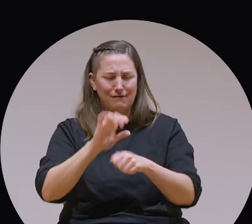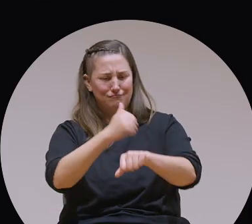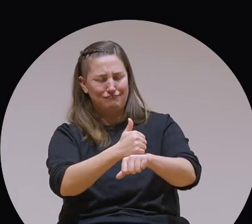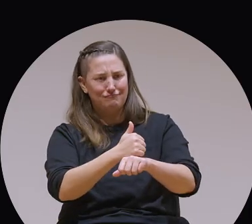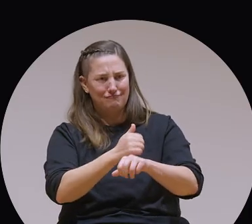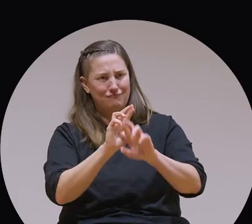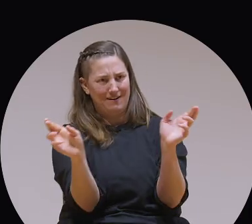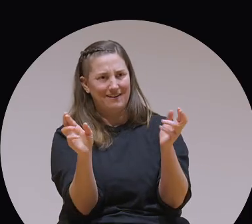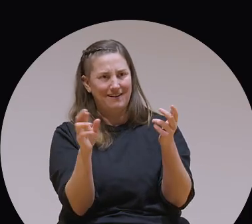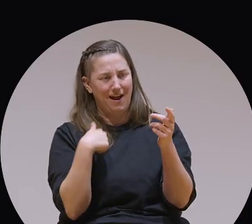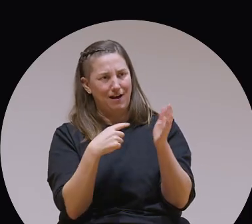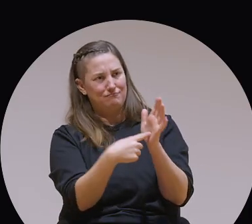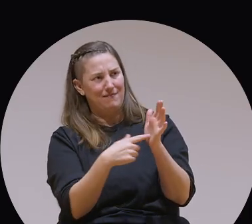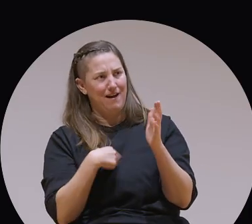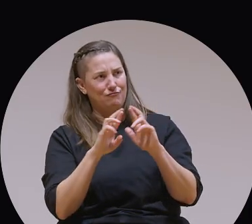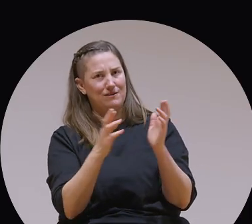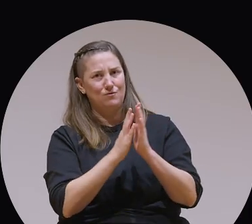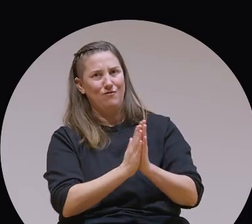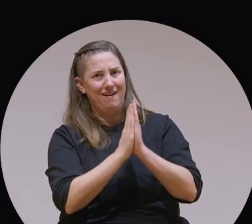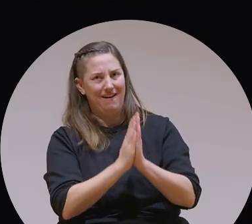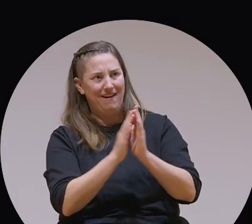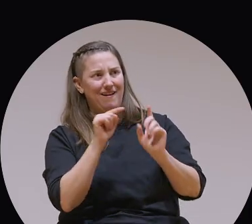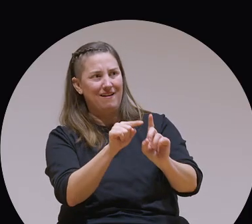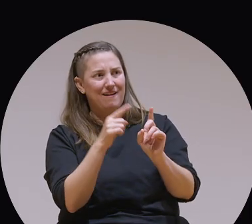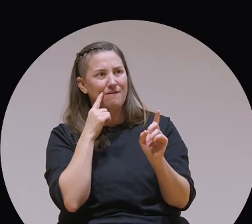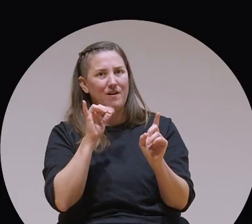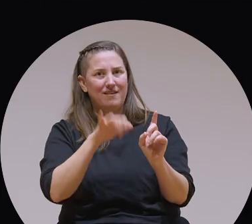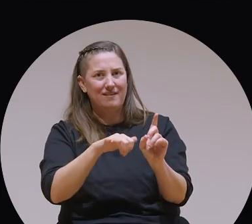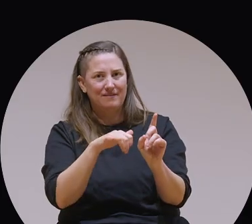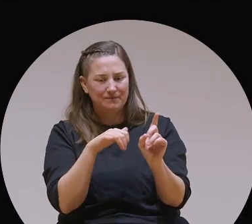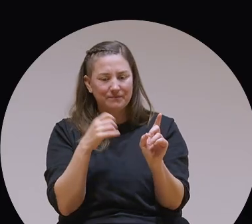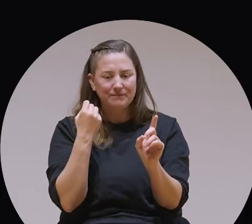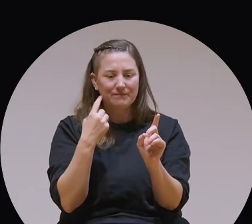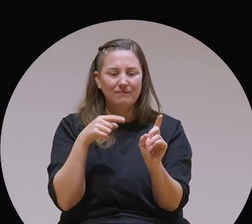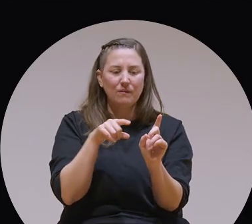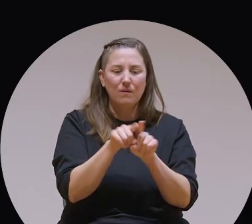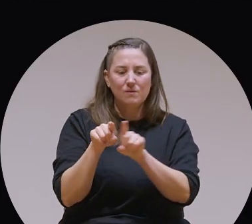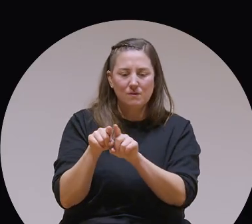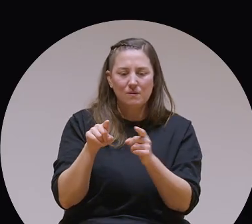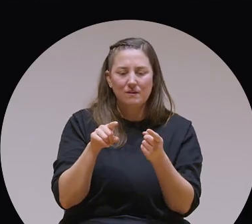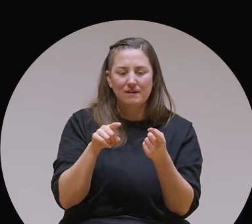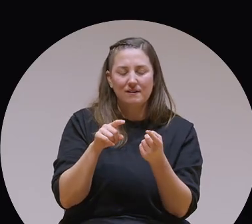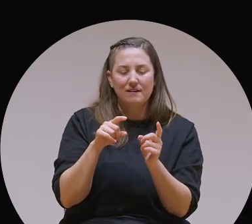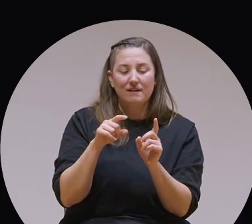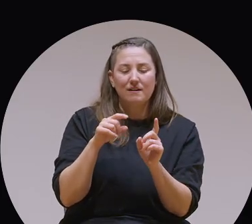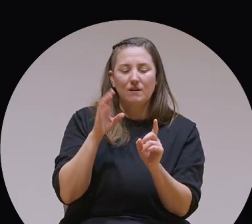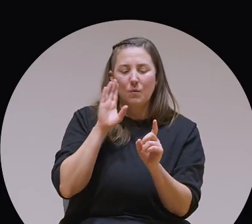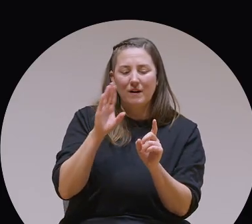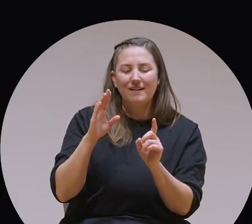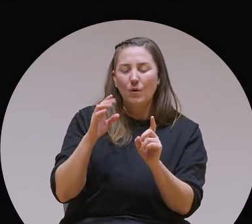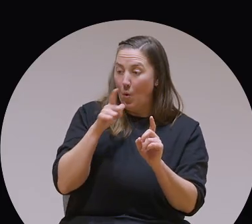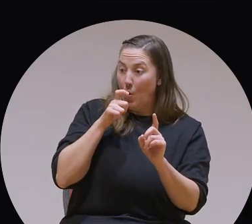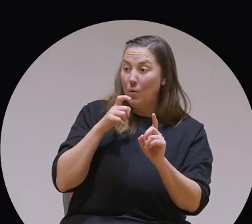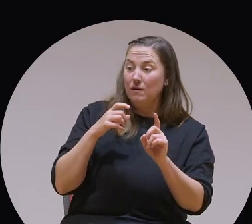tombs who would permanently pray to God for the salvation of their souls. So in ancient Egypt, this piece would have been in the tomb of the